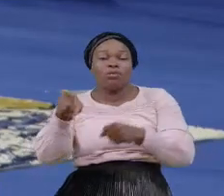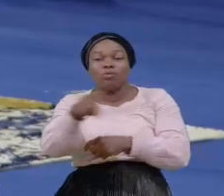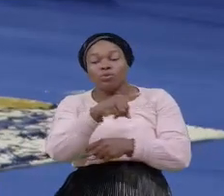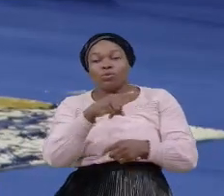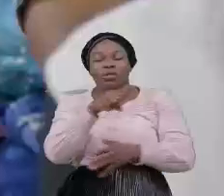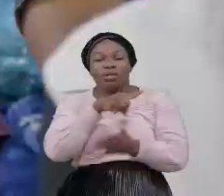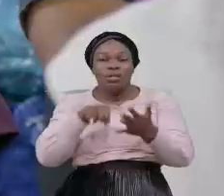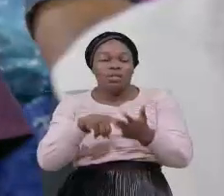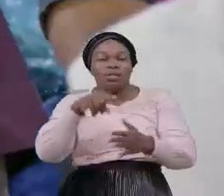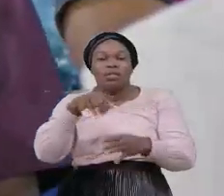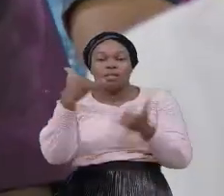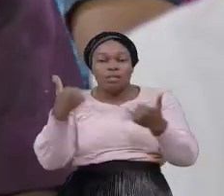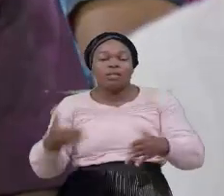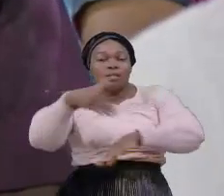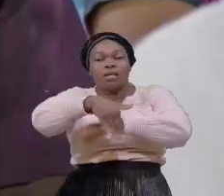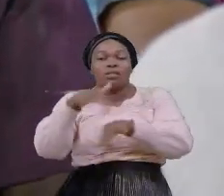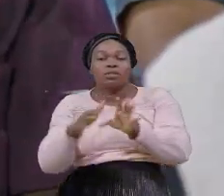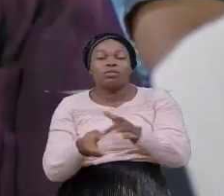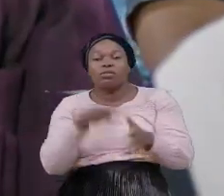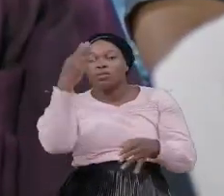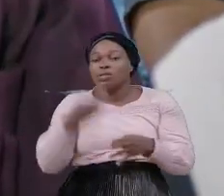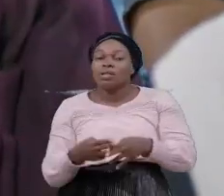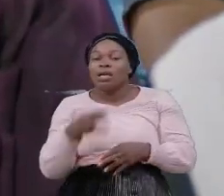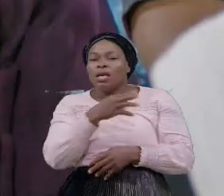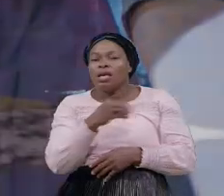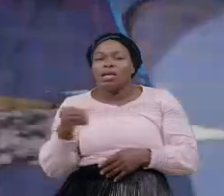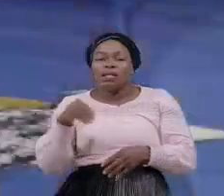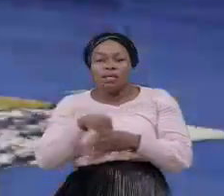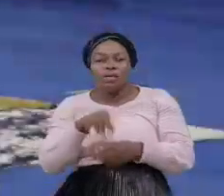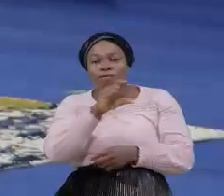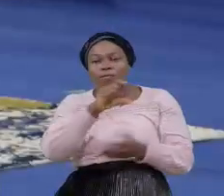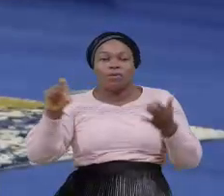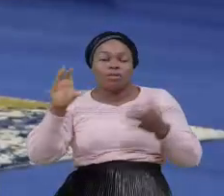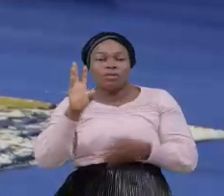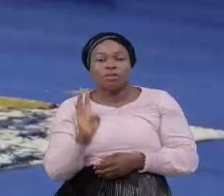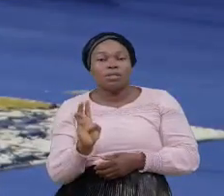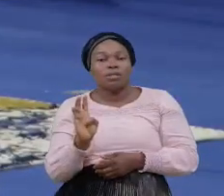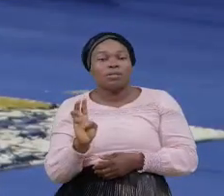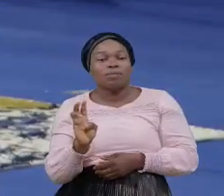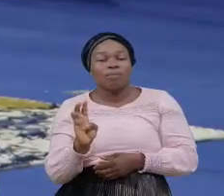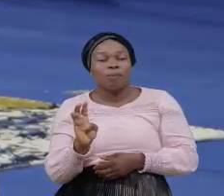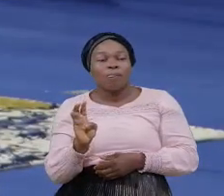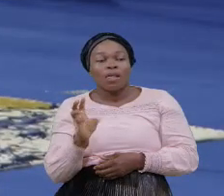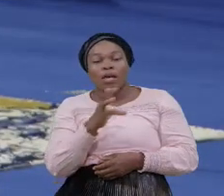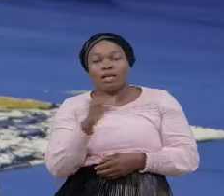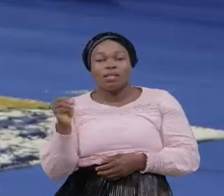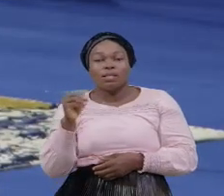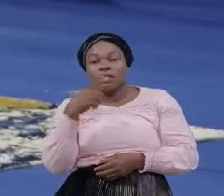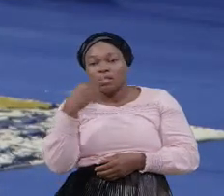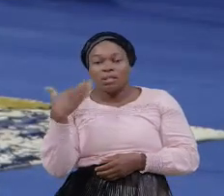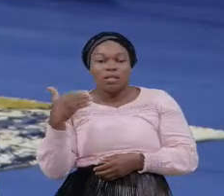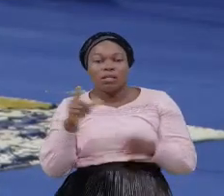deliver you tonight. And I was told in verse 6, and saying, Lord, you